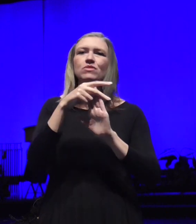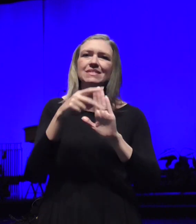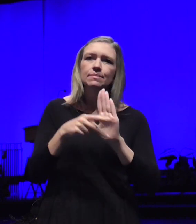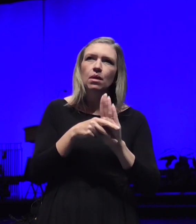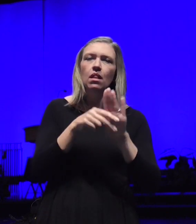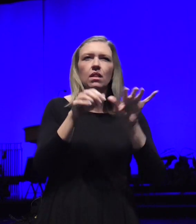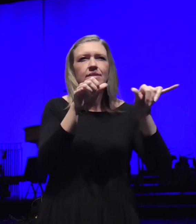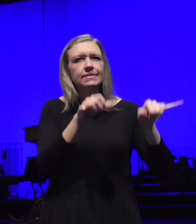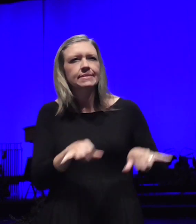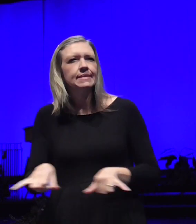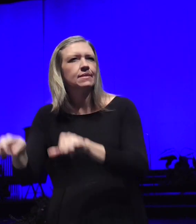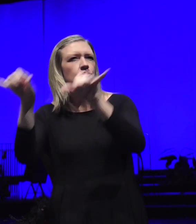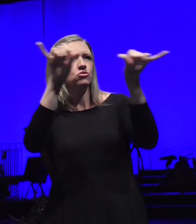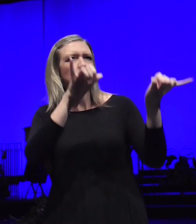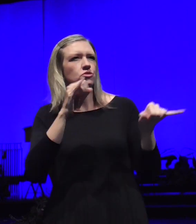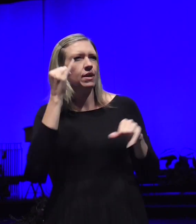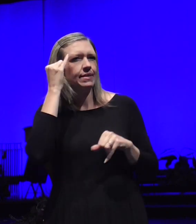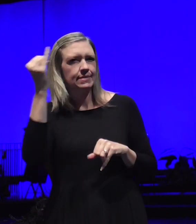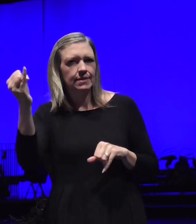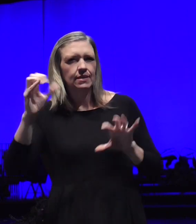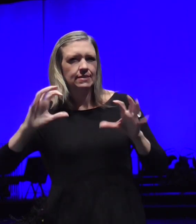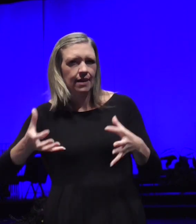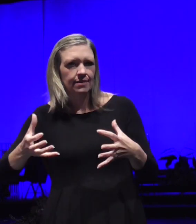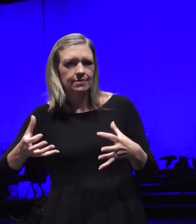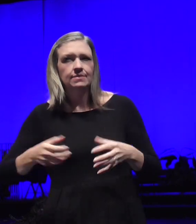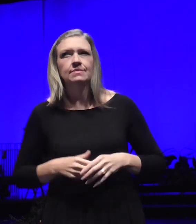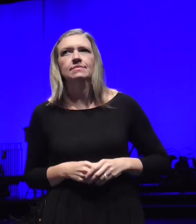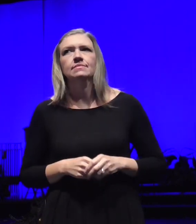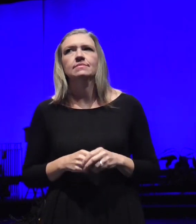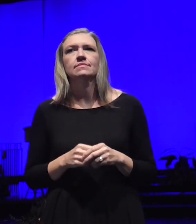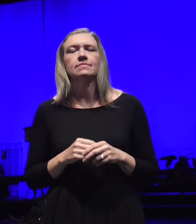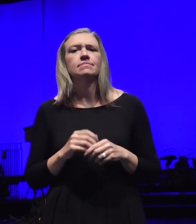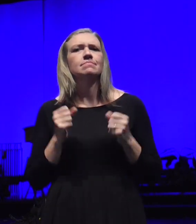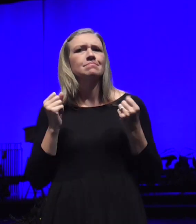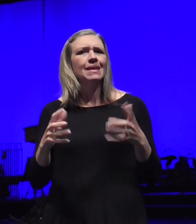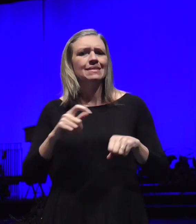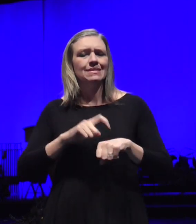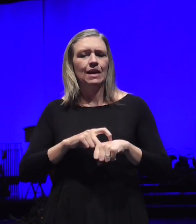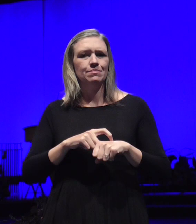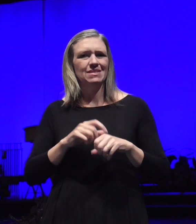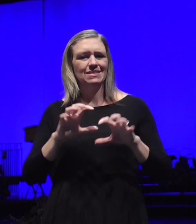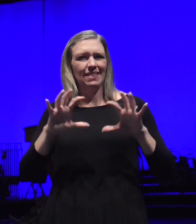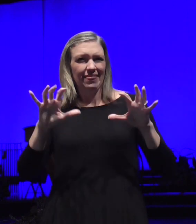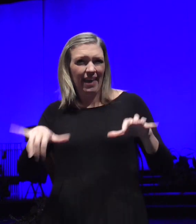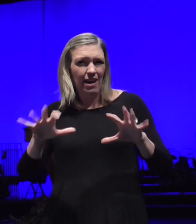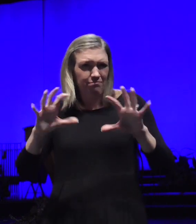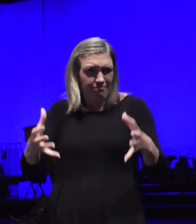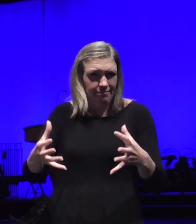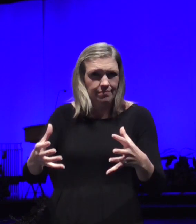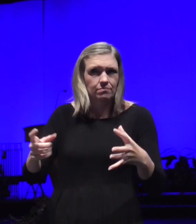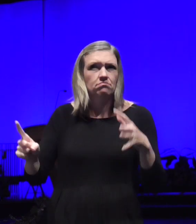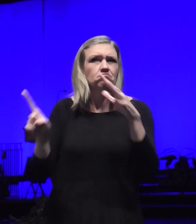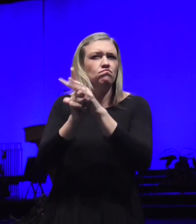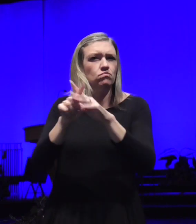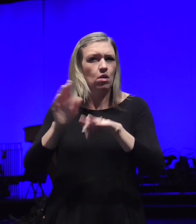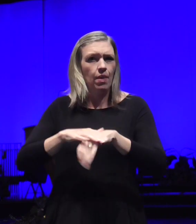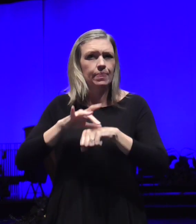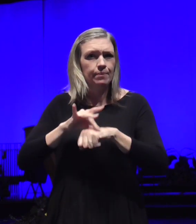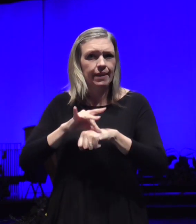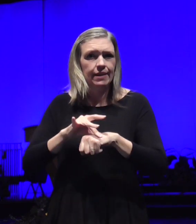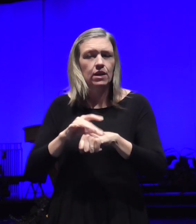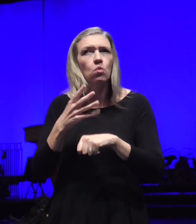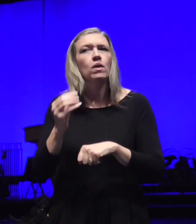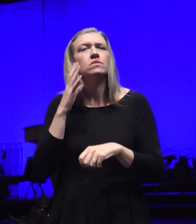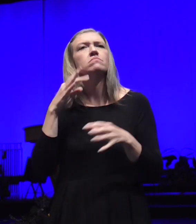standard set of ideas. And there's been many paradigms upon this planet. And I just want to bring in a